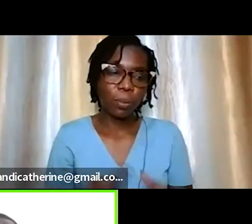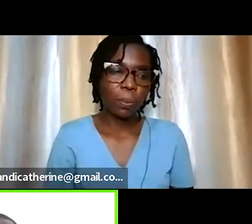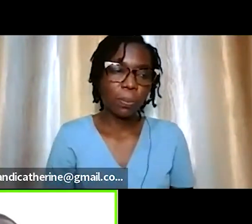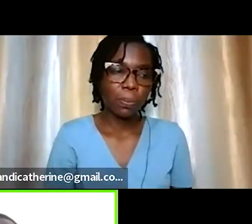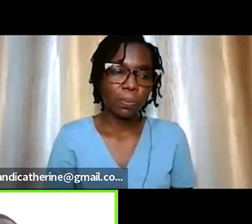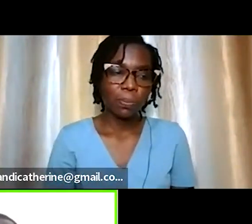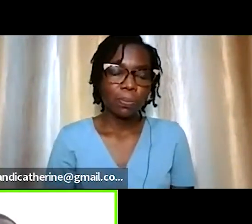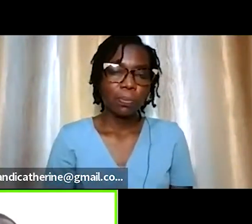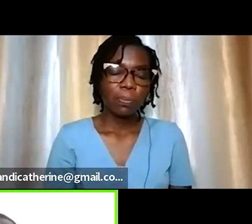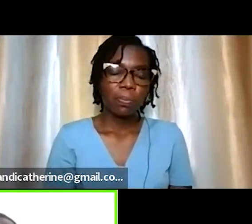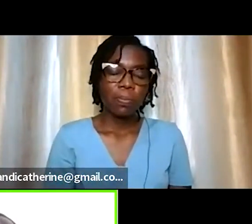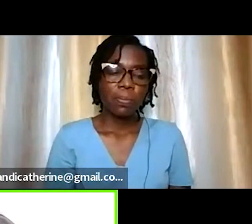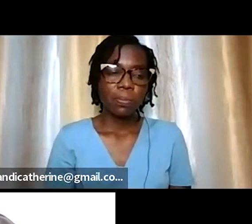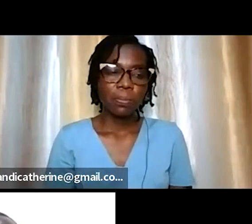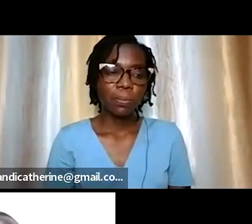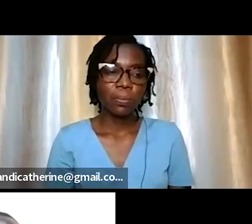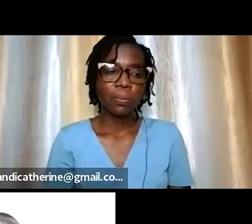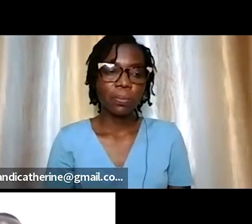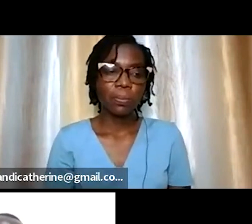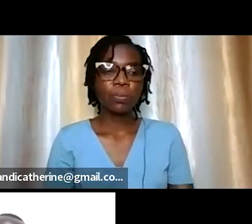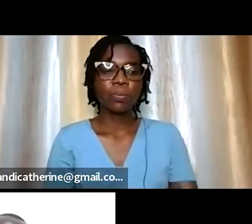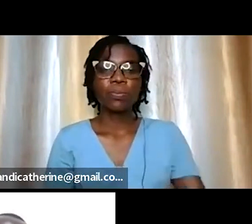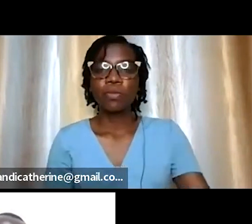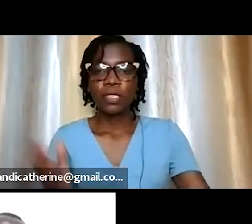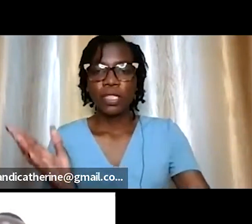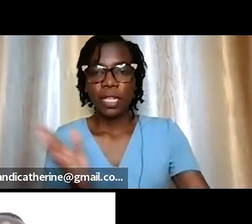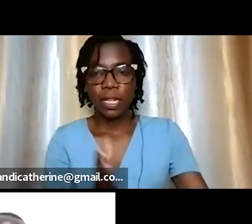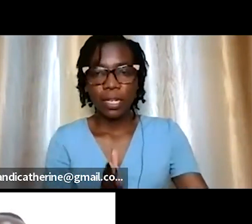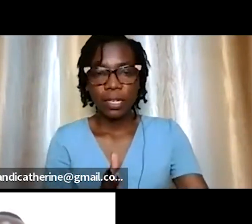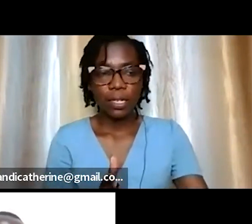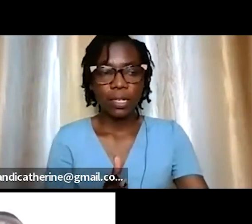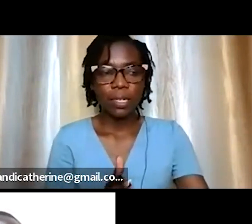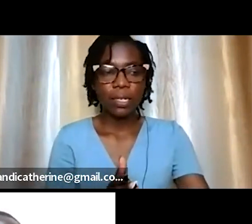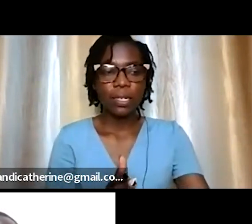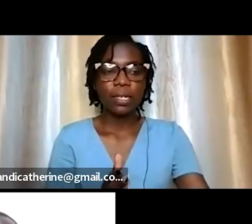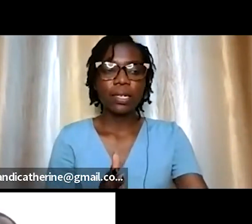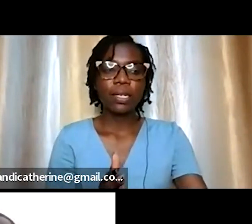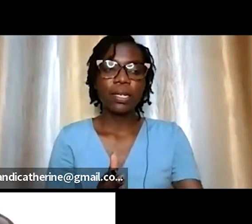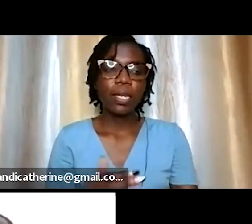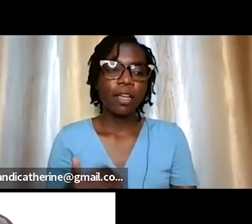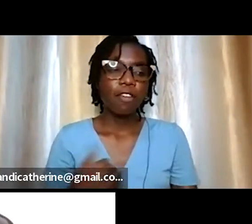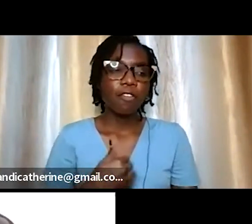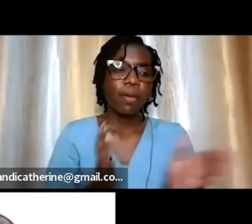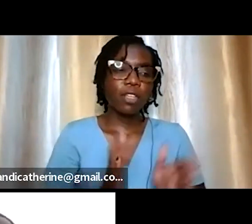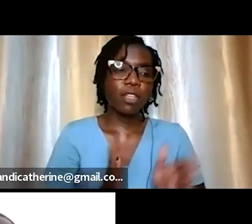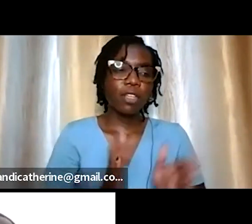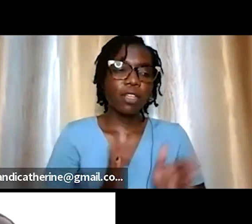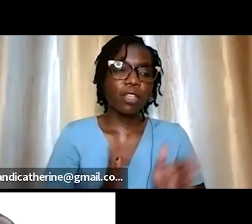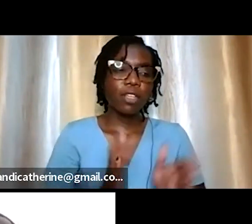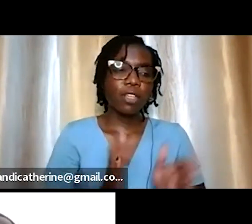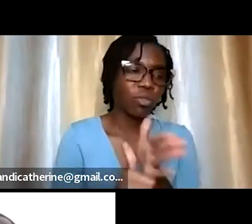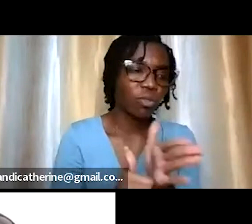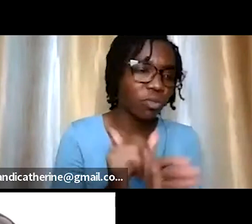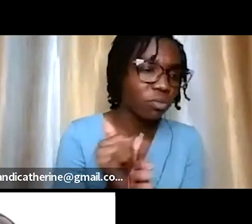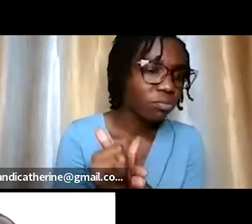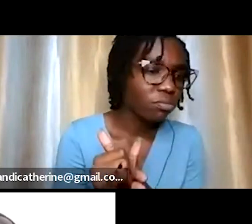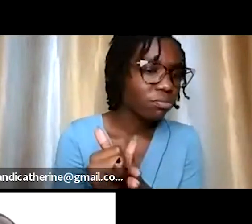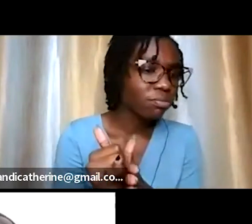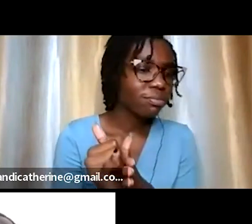and right, back to you, Kevin. Oh yeah, there's somebody who was asking for YouTube, not YouTube,